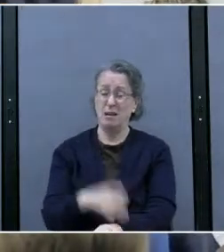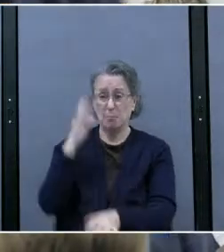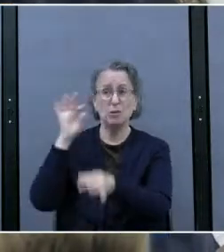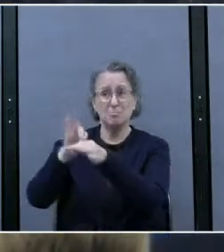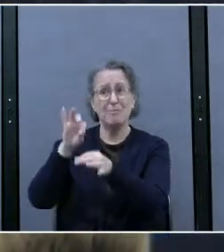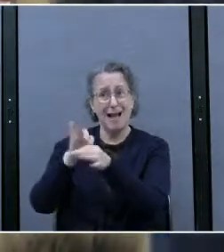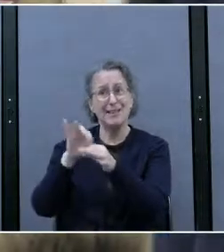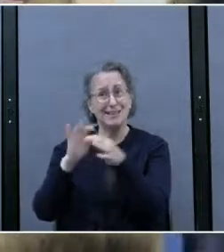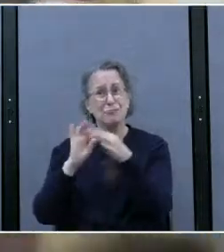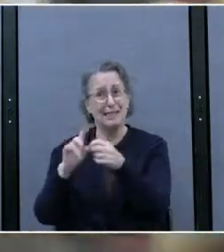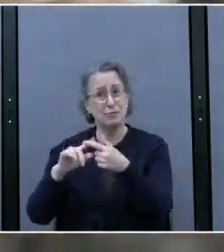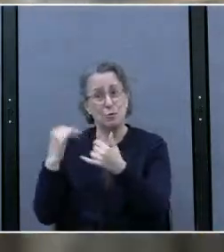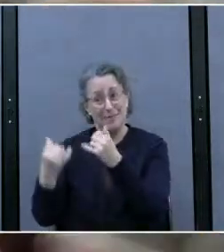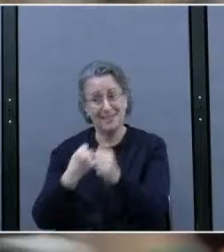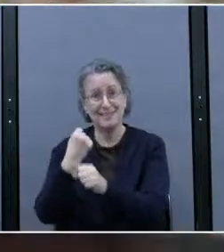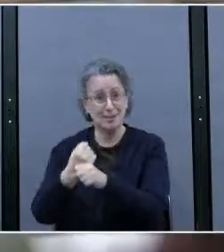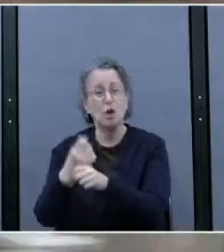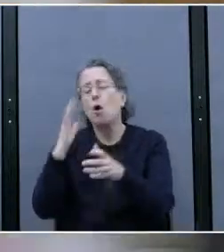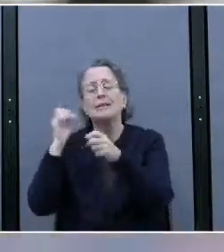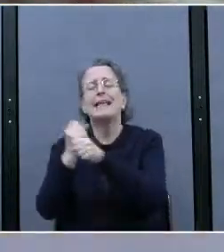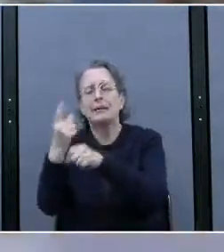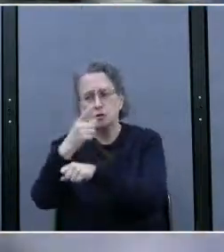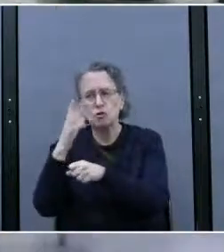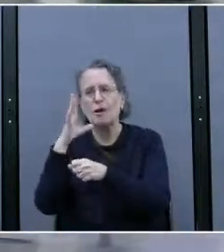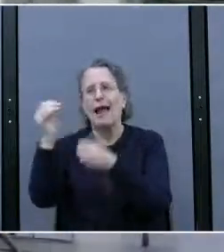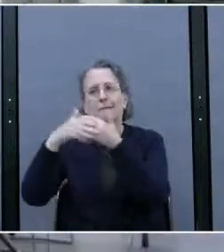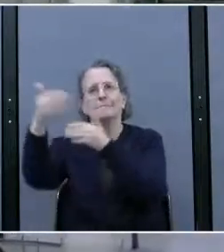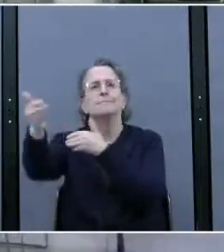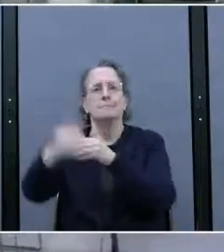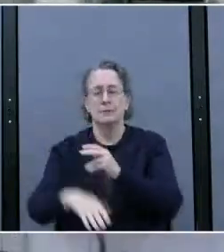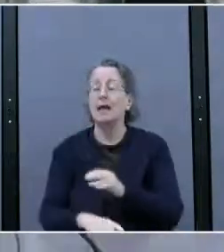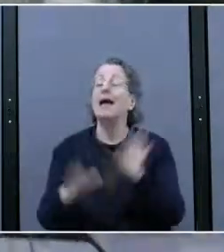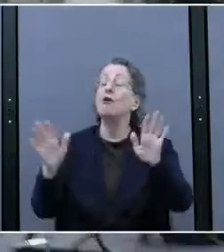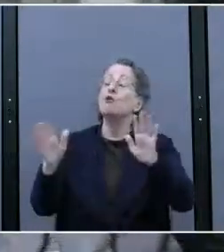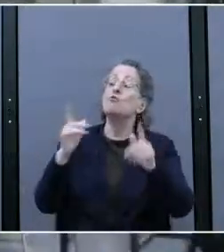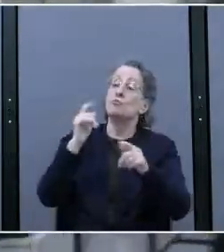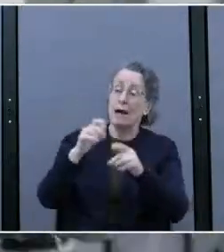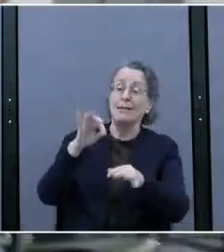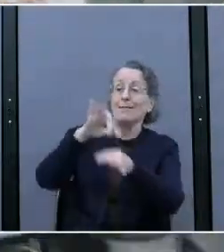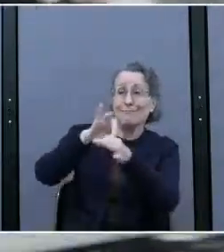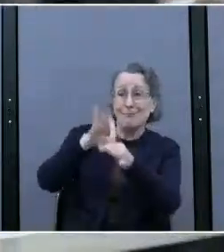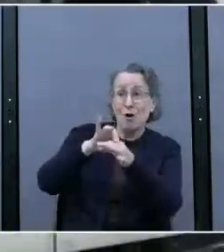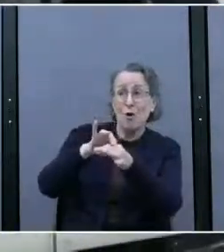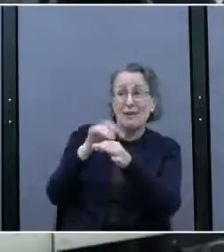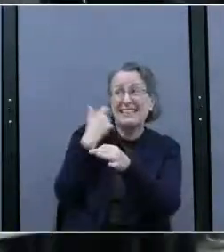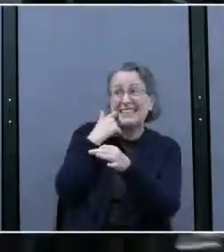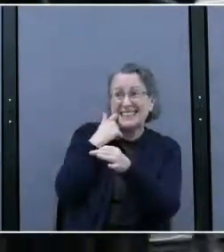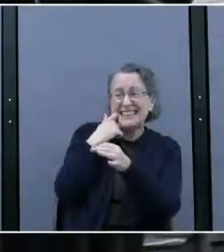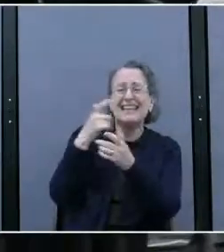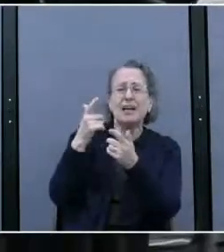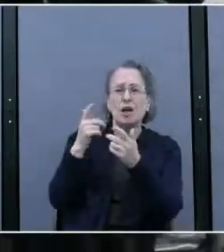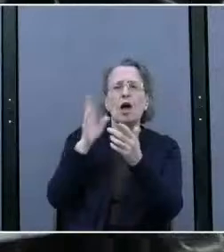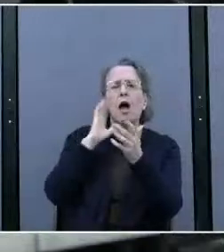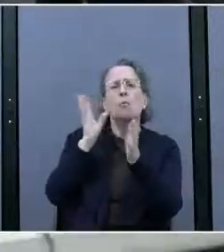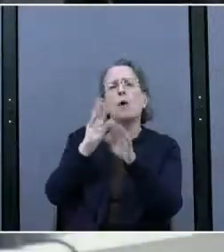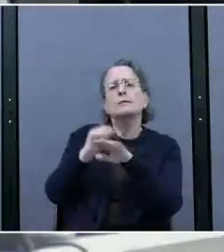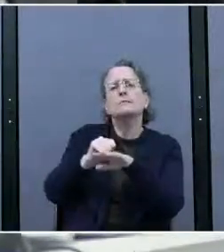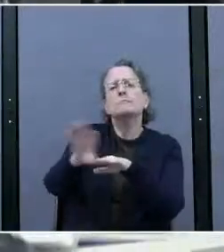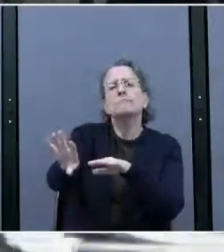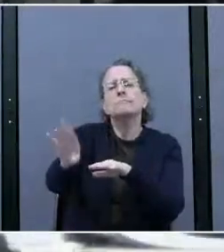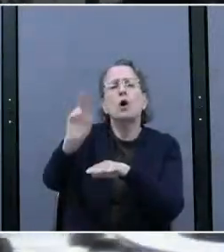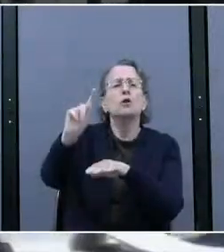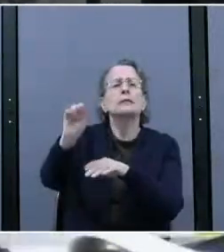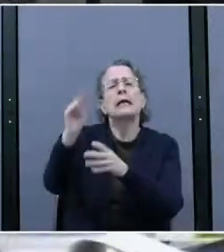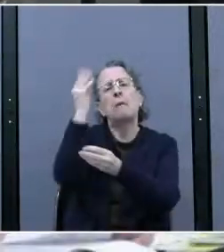Thank you. The ballot article was advisory to you. Correct. To everyone who is an elected representative town meeting member